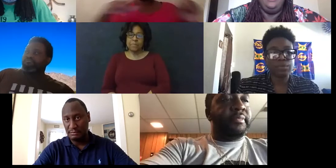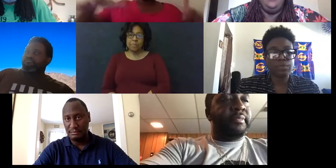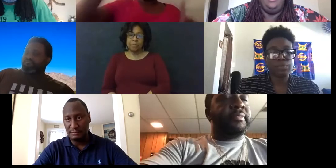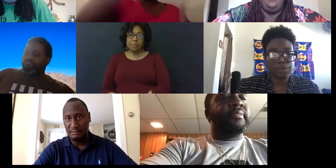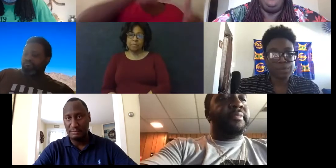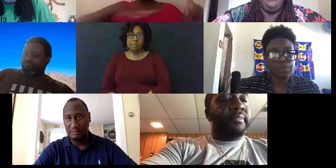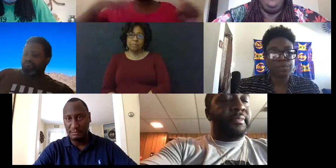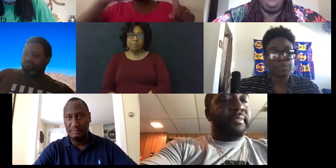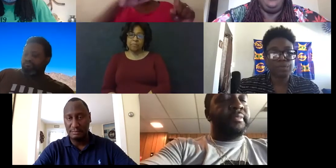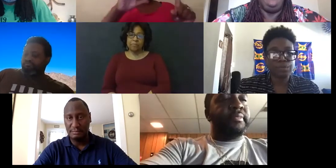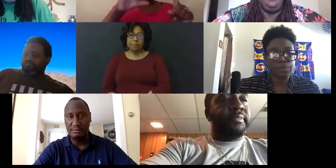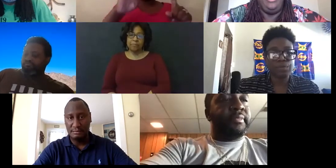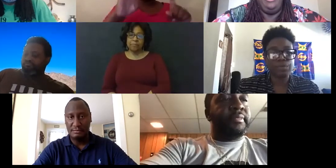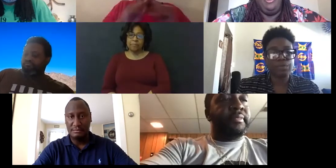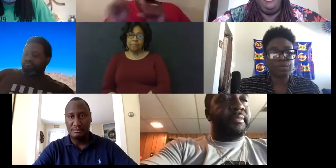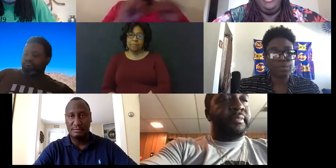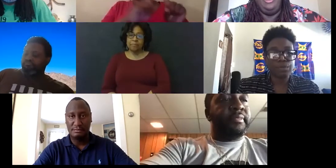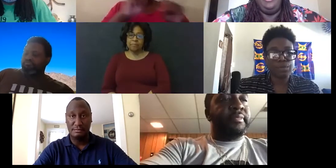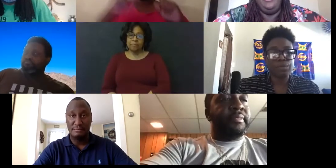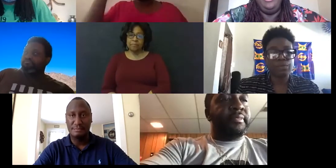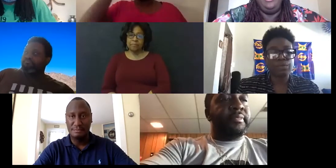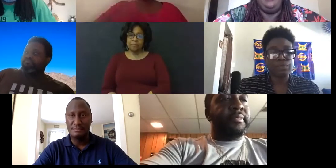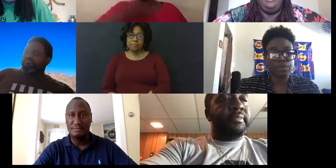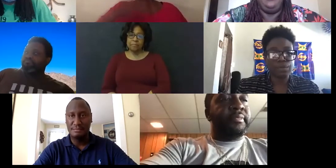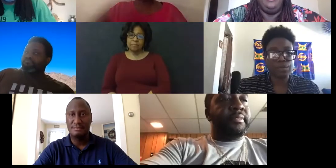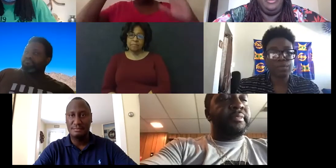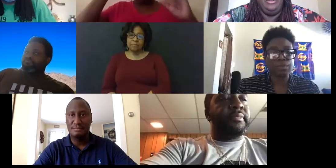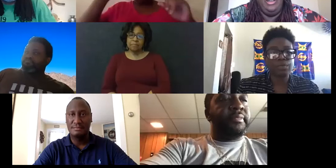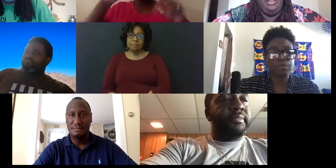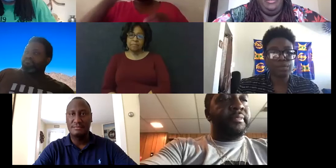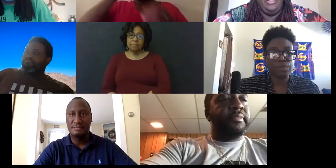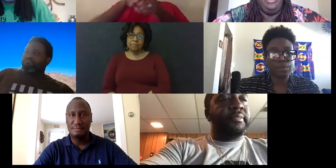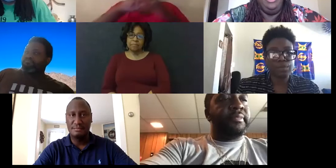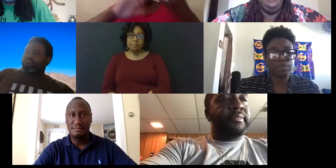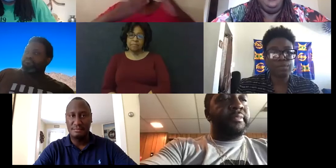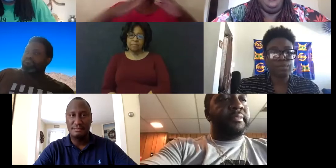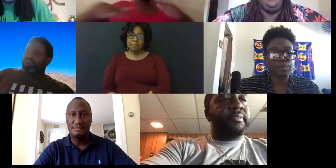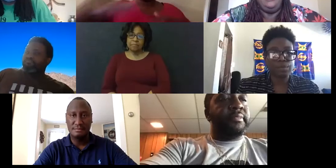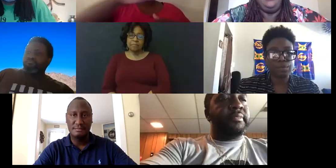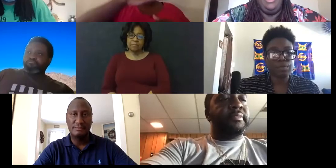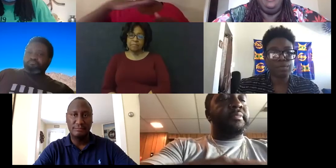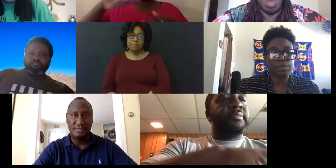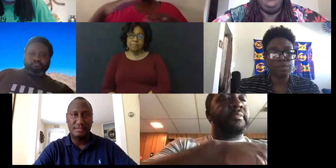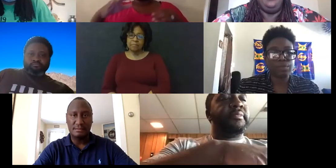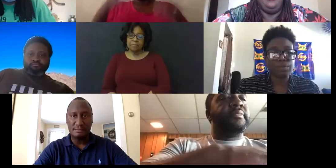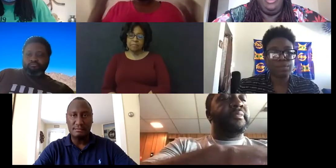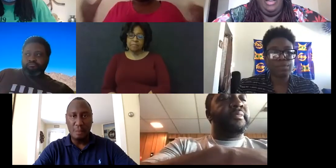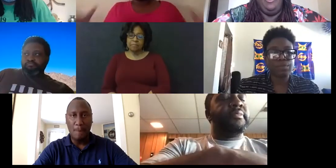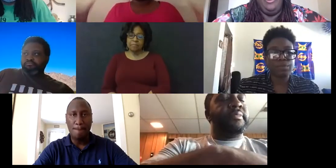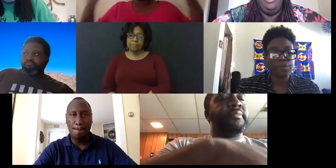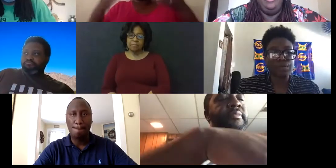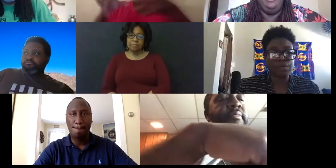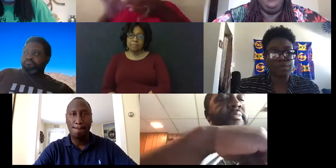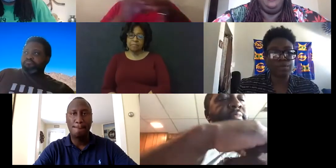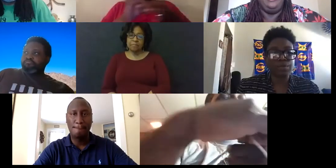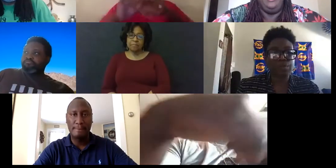once. But I know that there's a lot of joy and hope within our community and a lot of coming together and just relying on